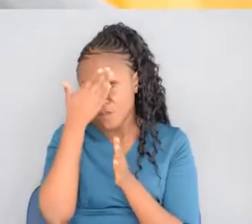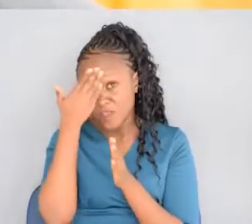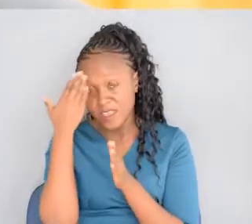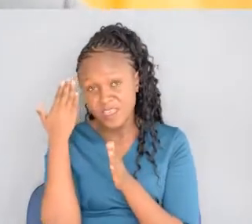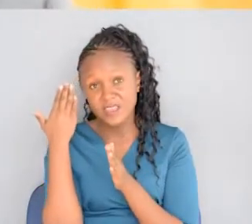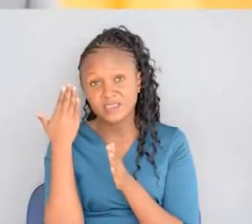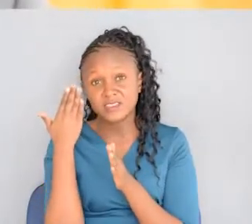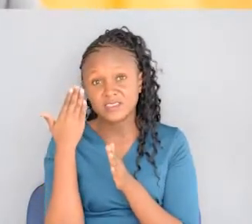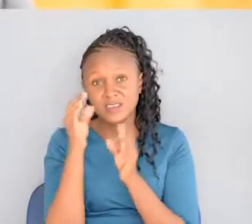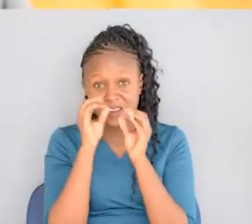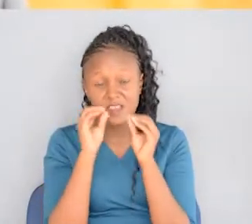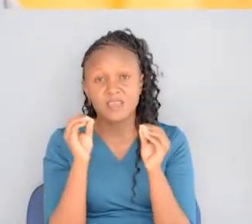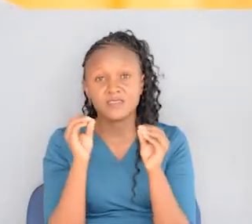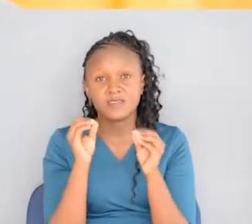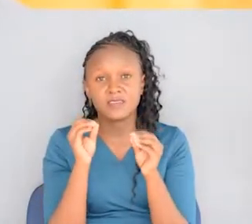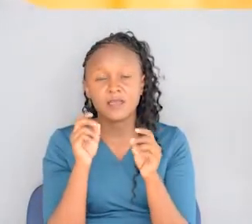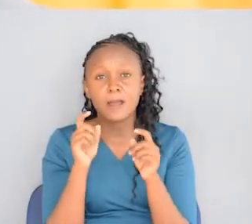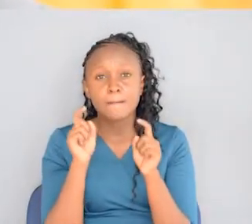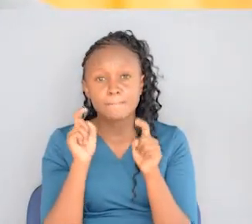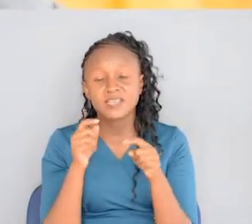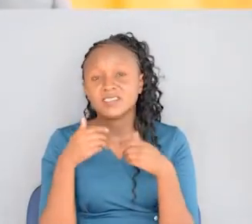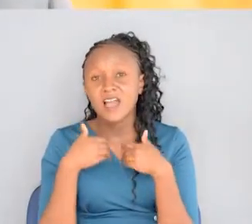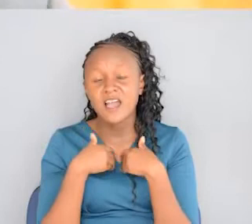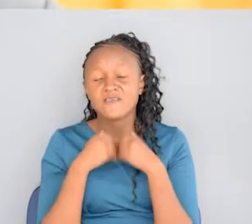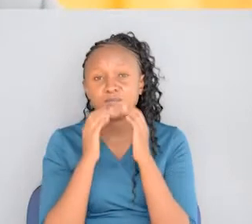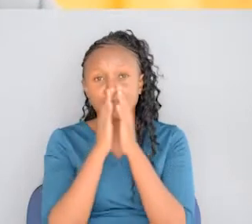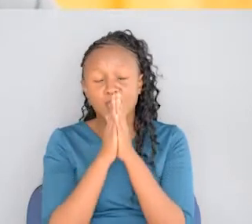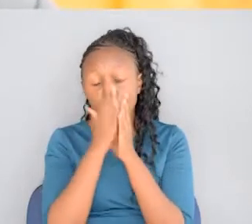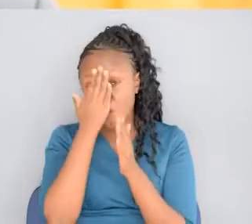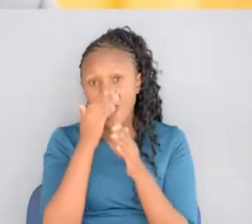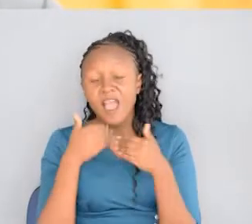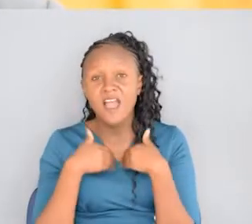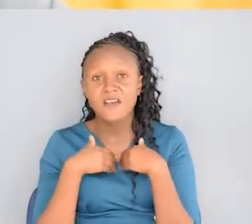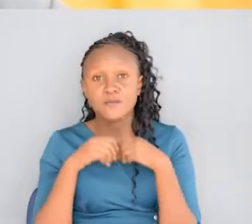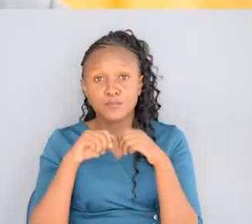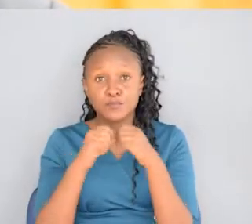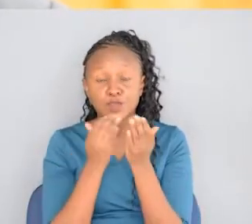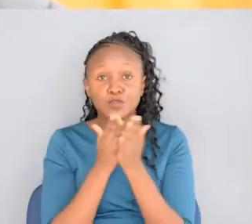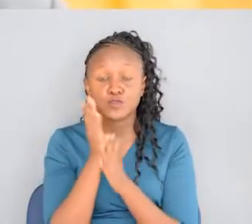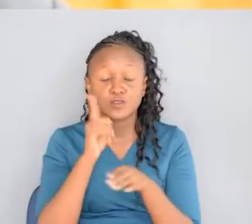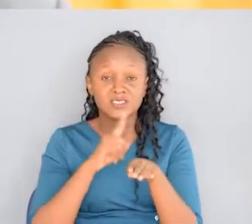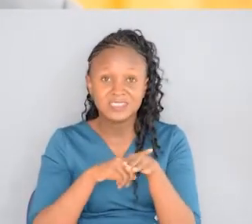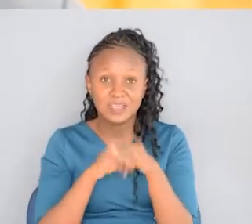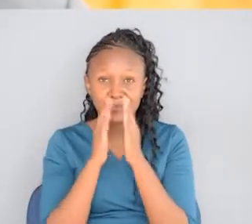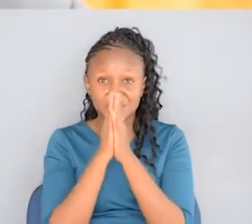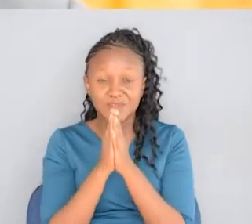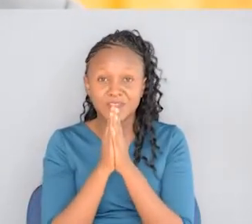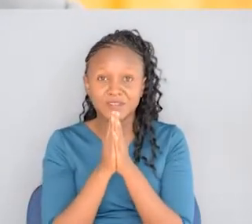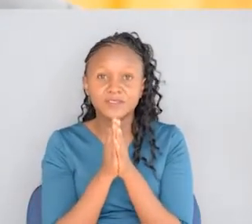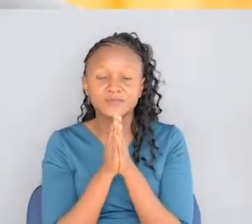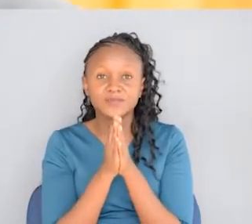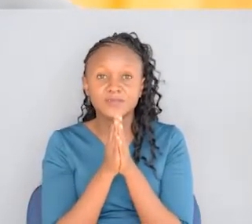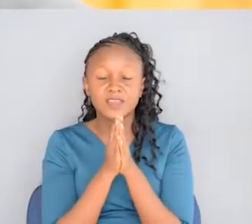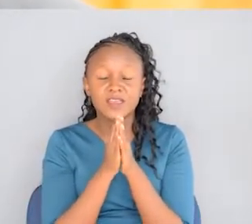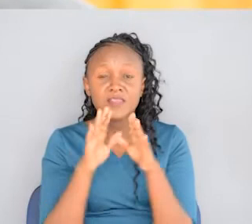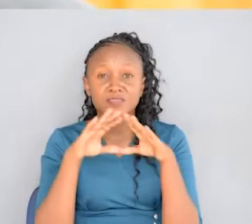to have caches of praying, because there is breakthrough that happens when guys come together and pray. You know,